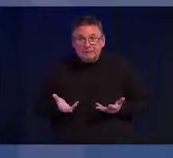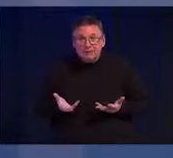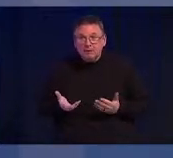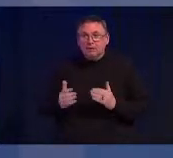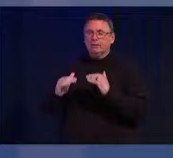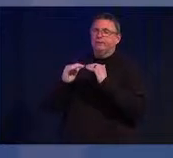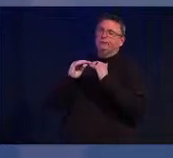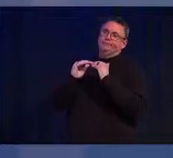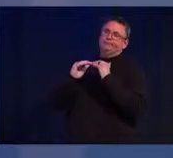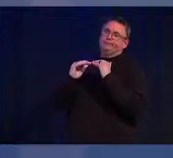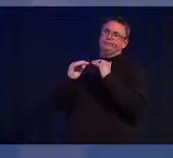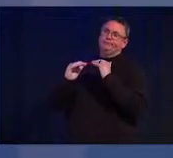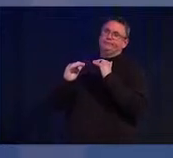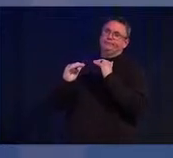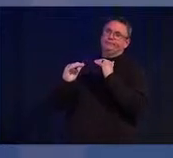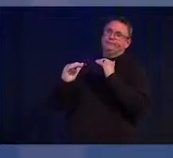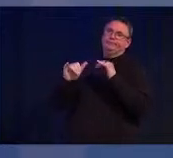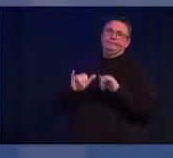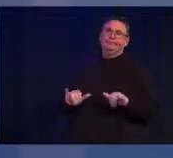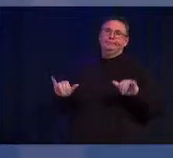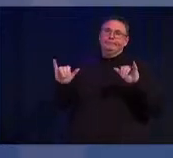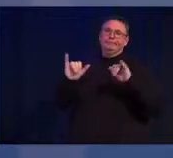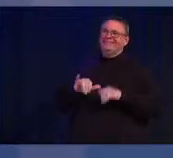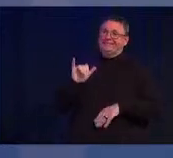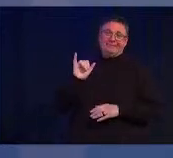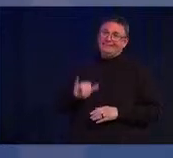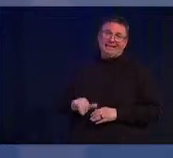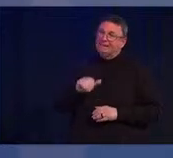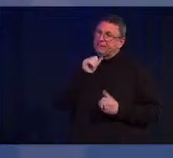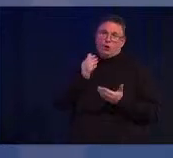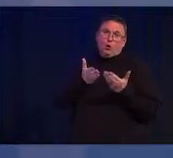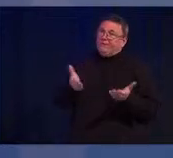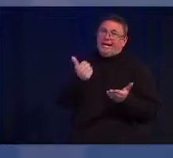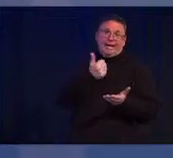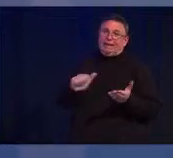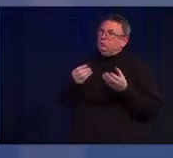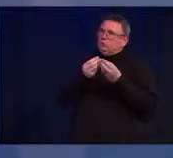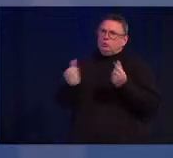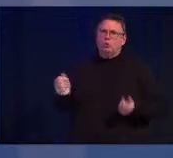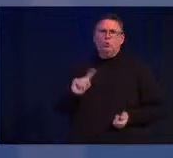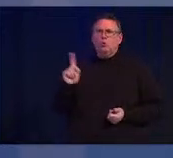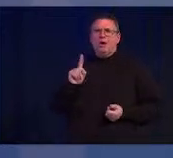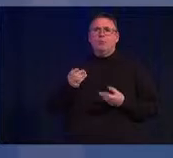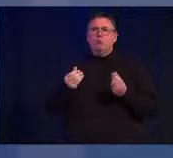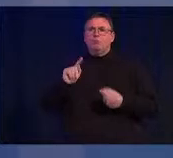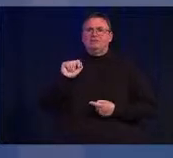level, and neither one offers a way where property taxes end.